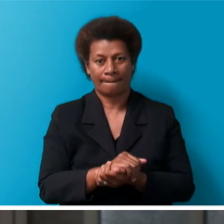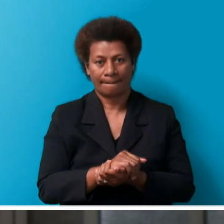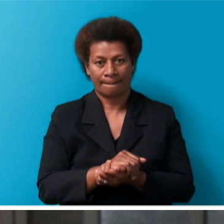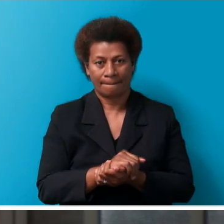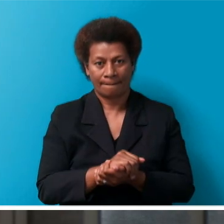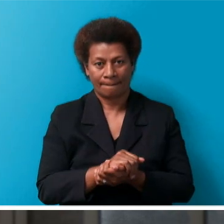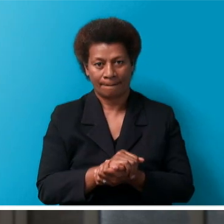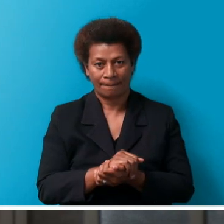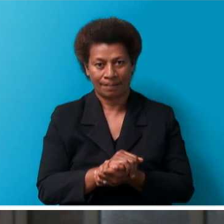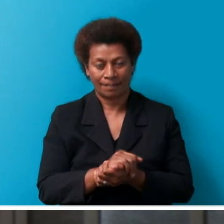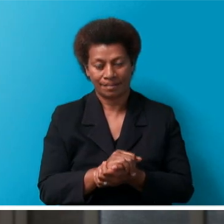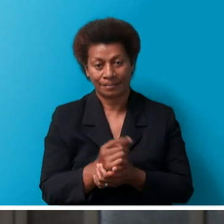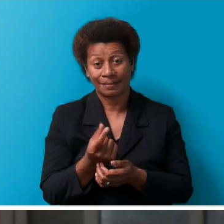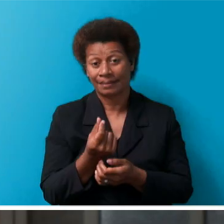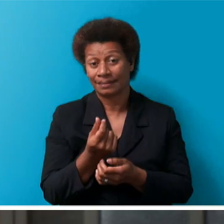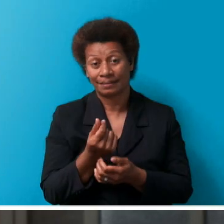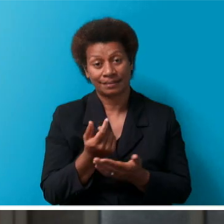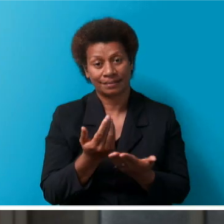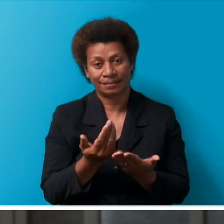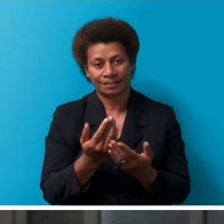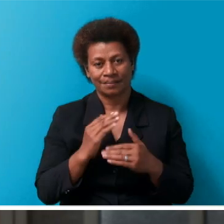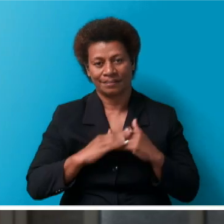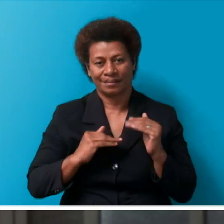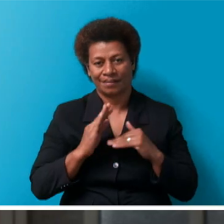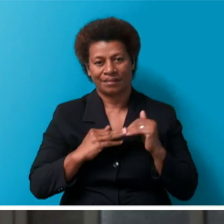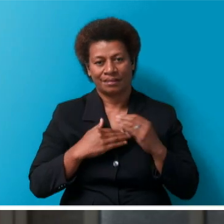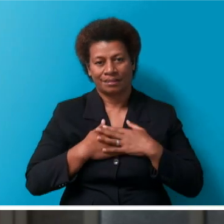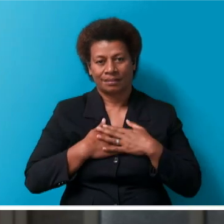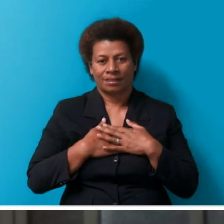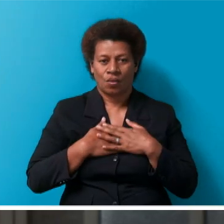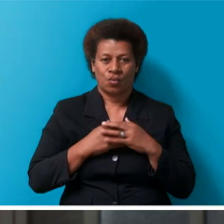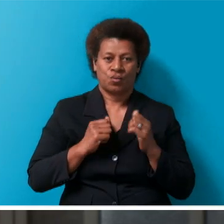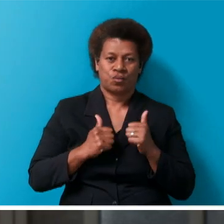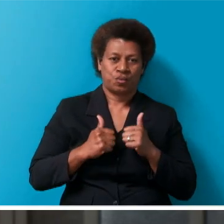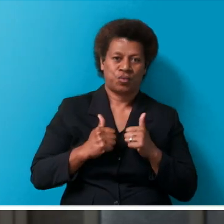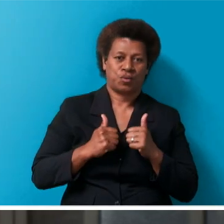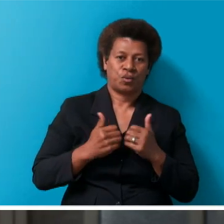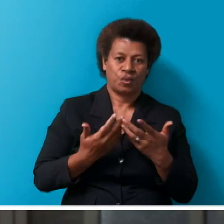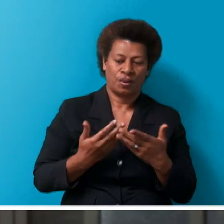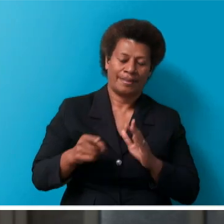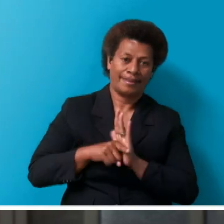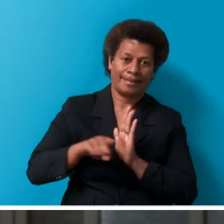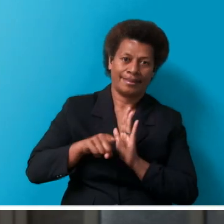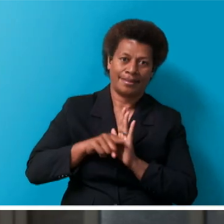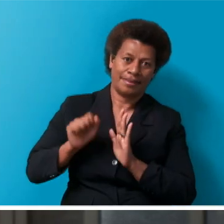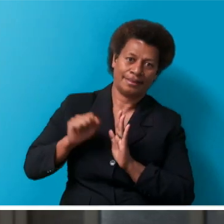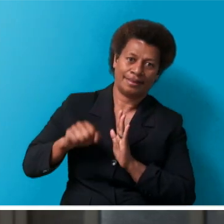It's very easy to remain in our comfort zone. It's easy to give oxygen to negativity around